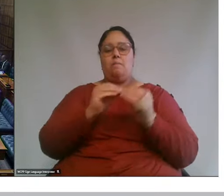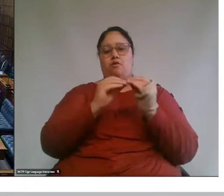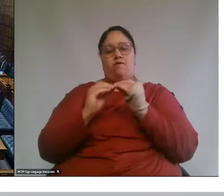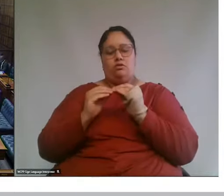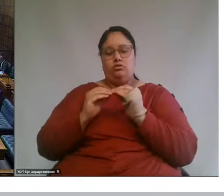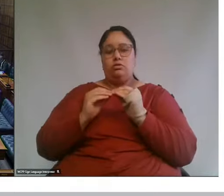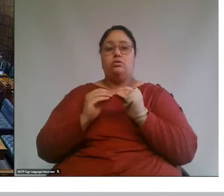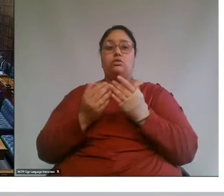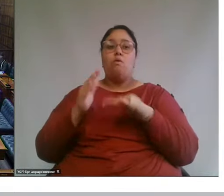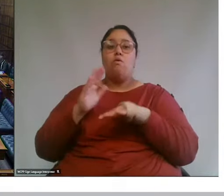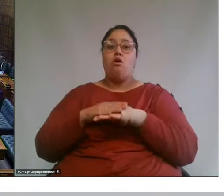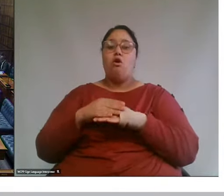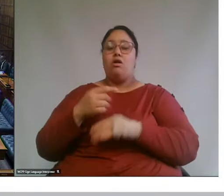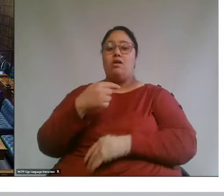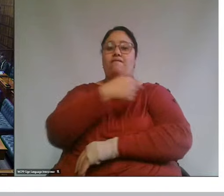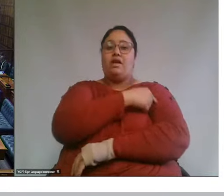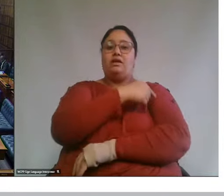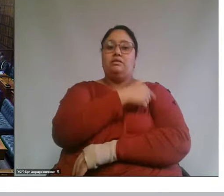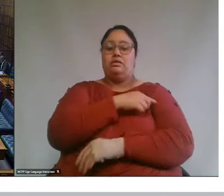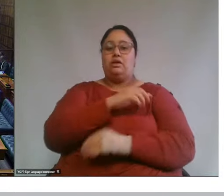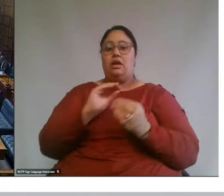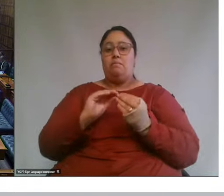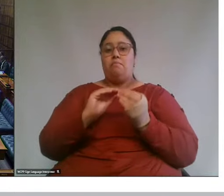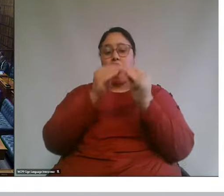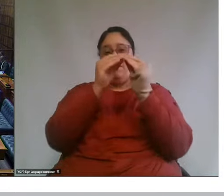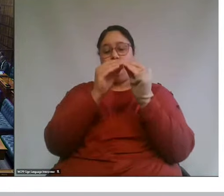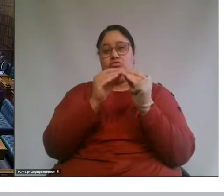right so on the vaccine manufacturing um